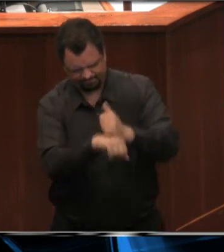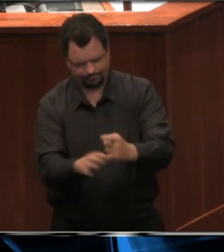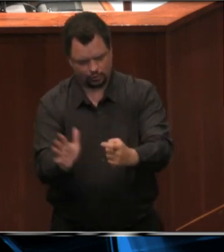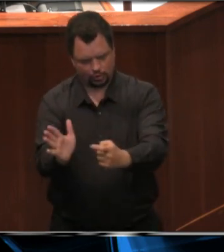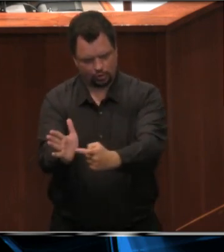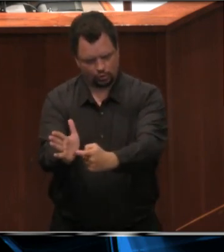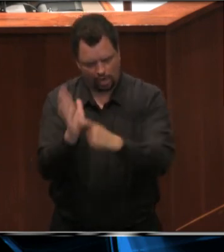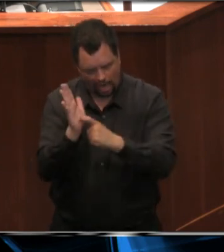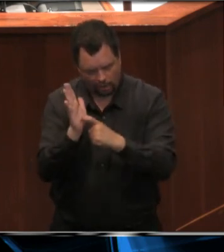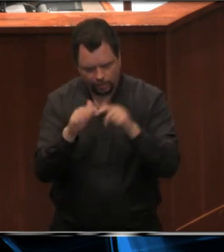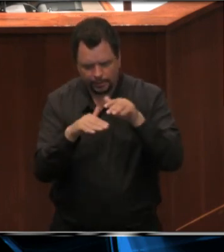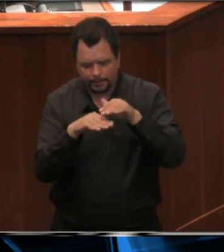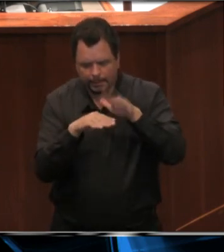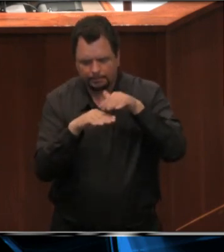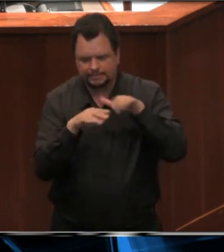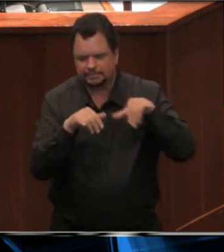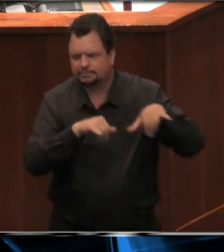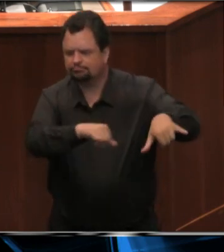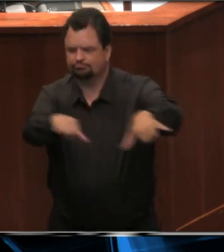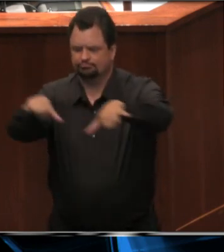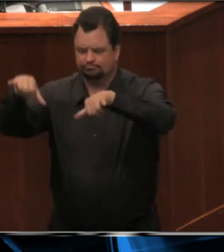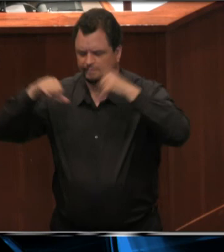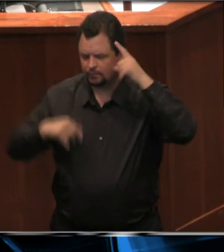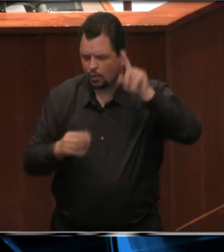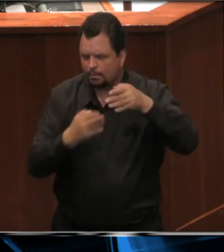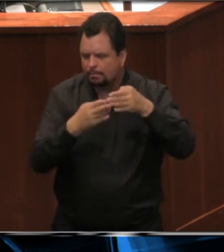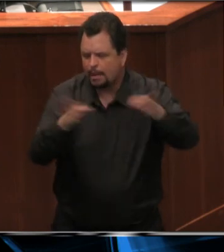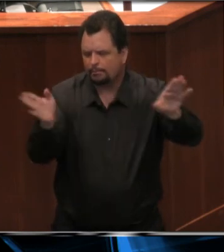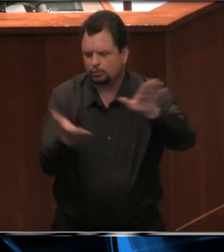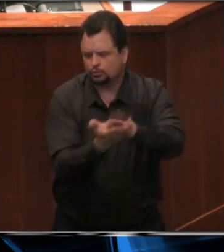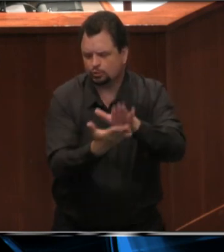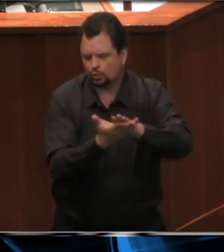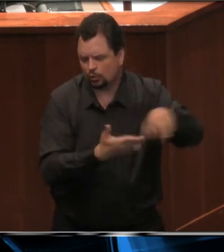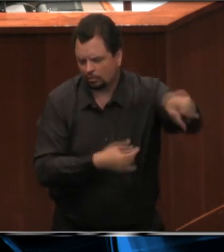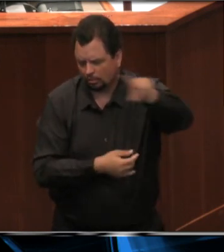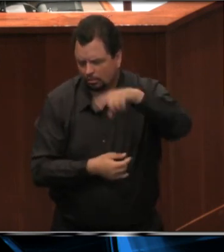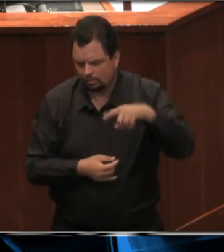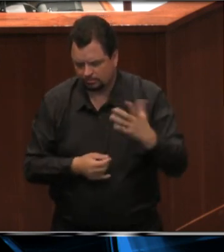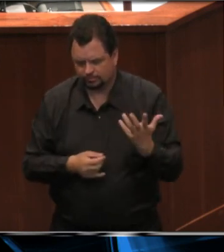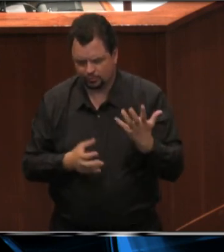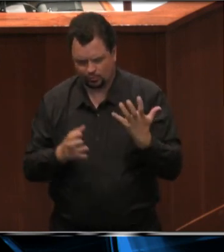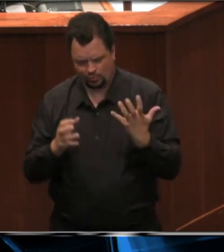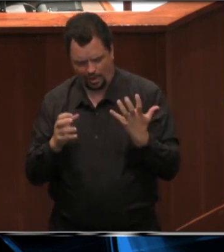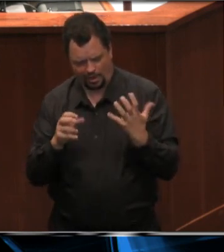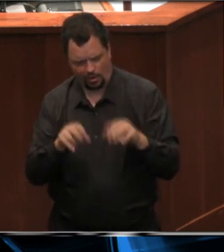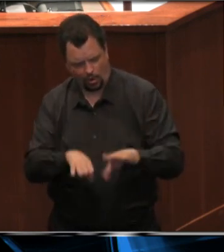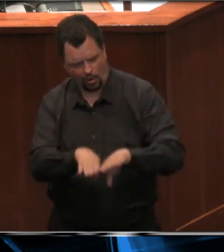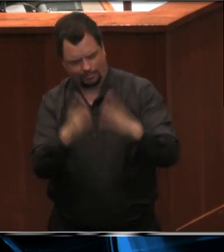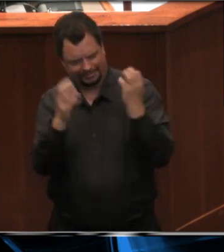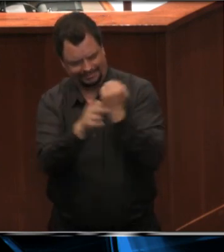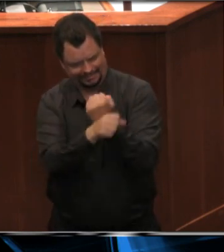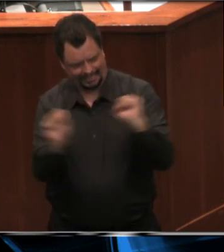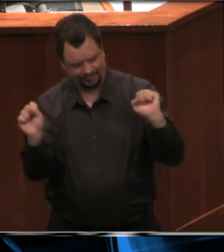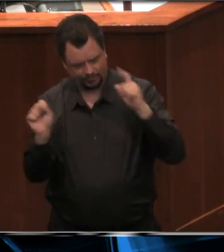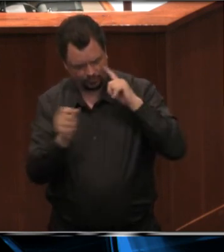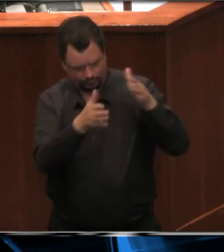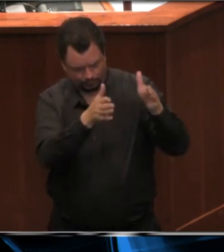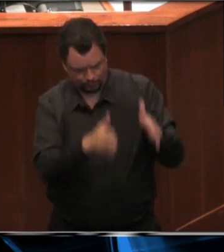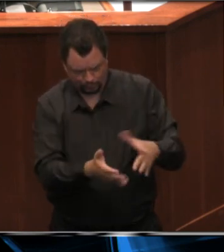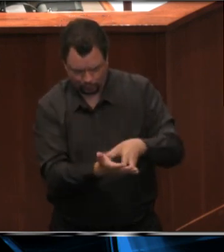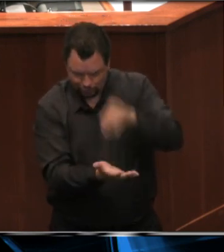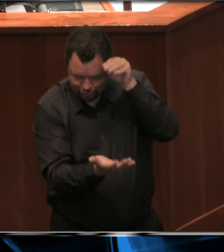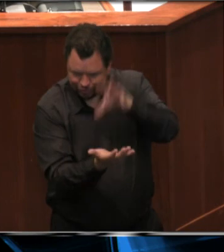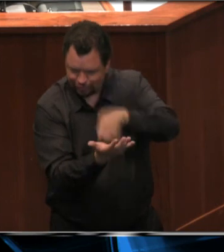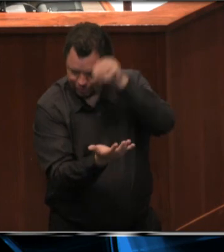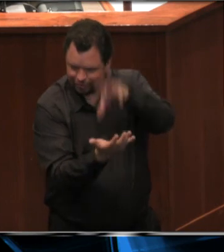for public schools to meet before they are approved to open safely for in-person learning. These minimum standards should be consistent with the other